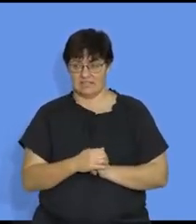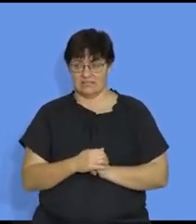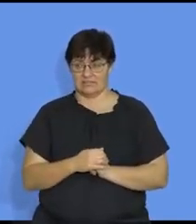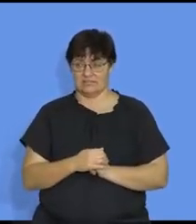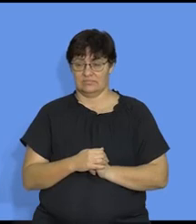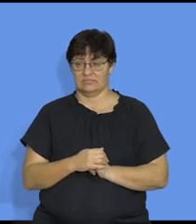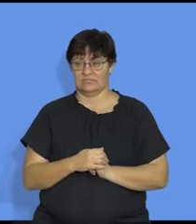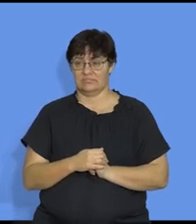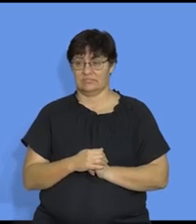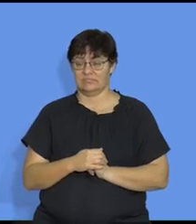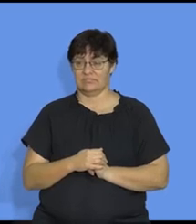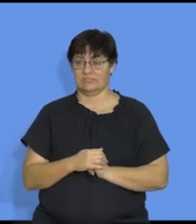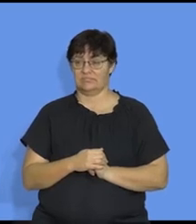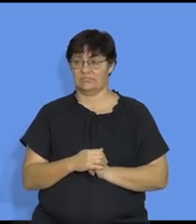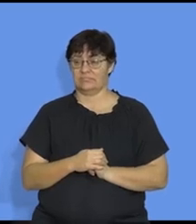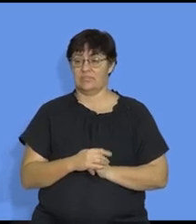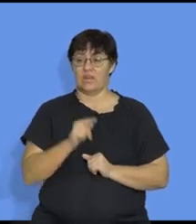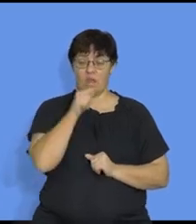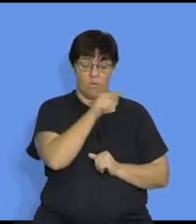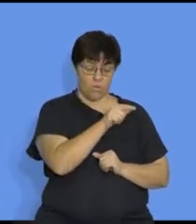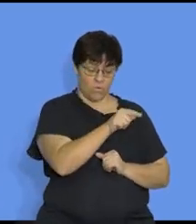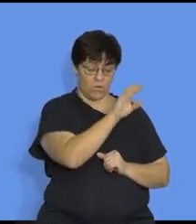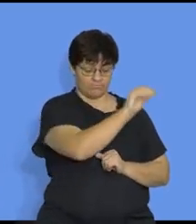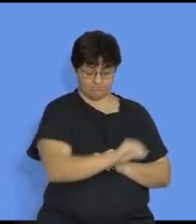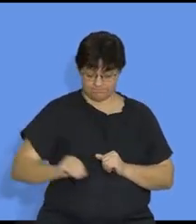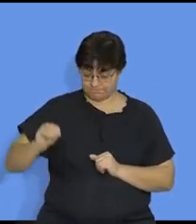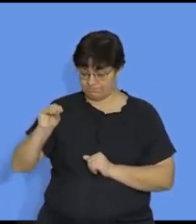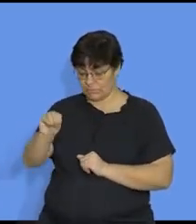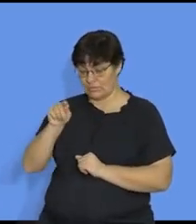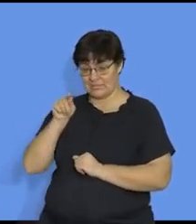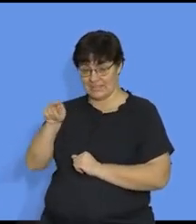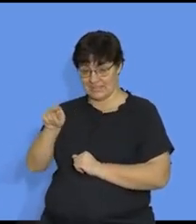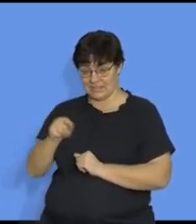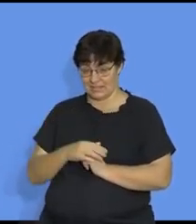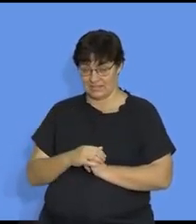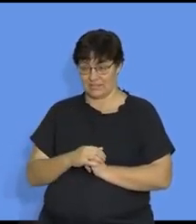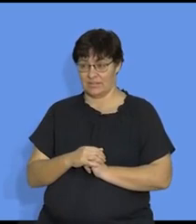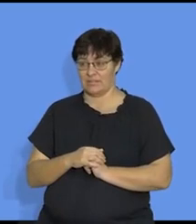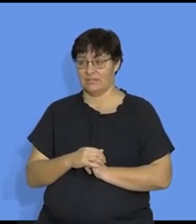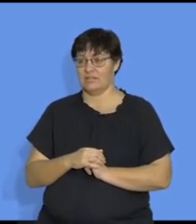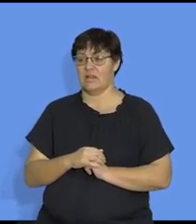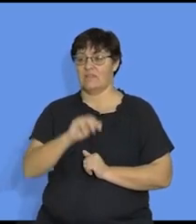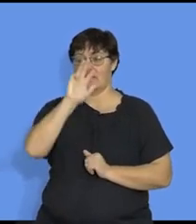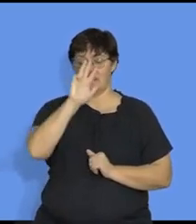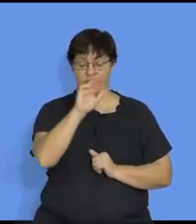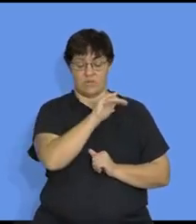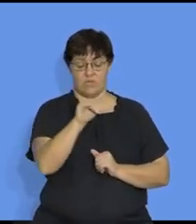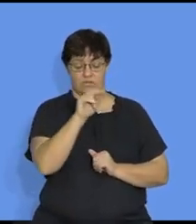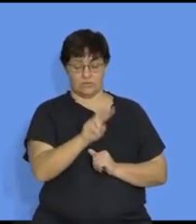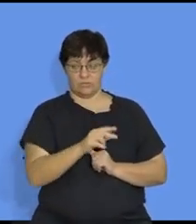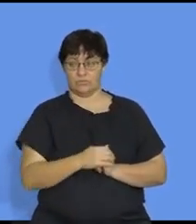minus 5D. I'm going to substitute this in on the right-hand side. So I'm going to have